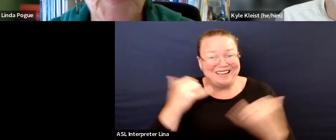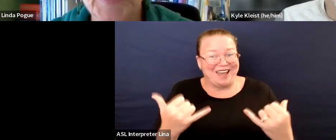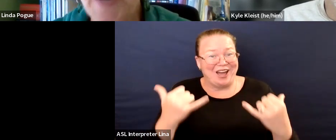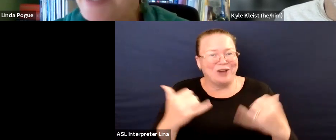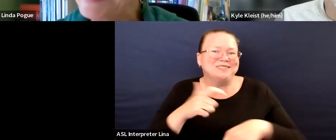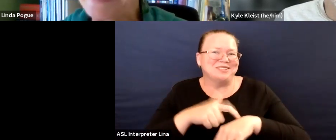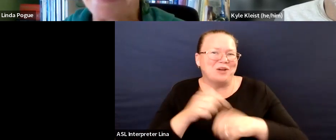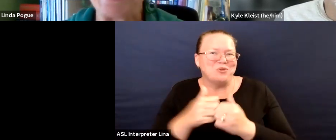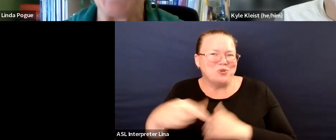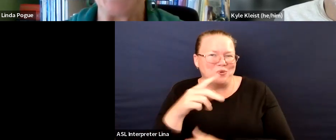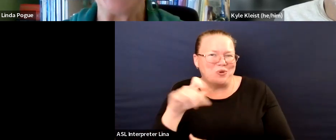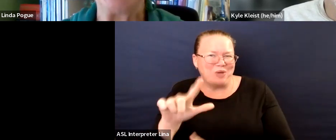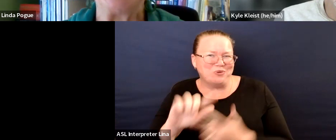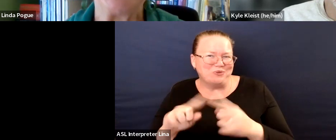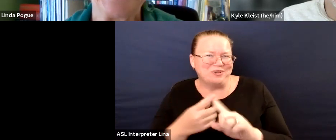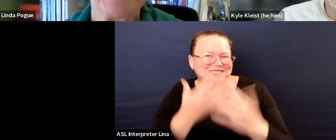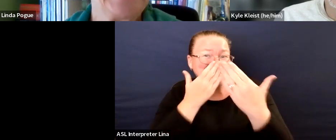my April friends. Thank you.